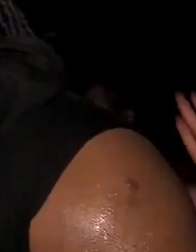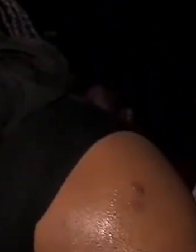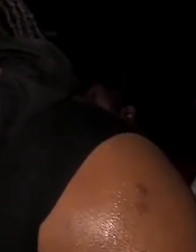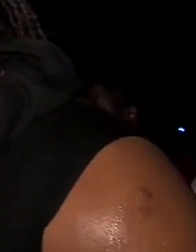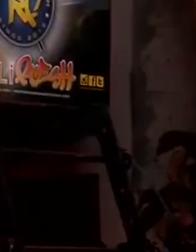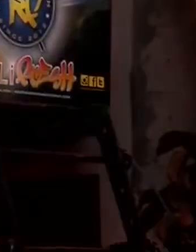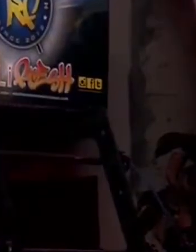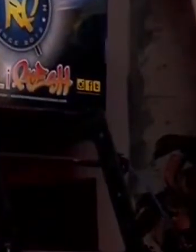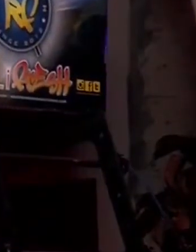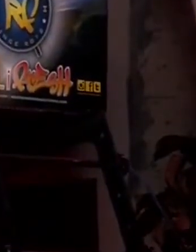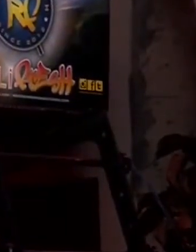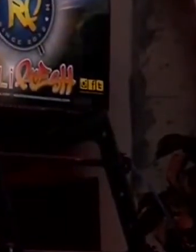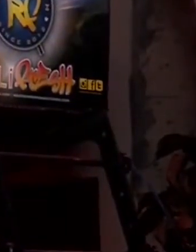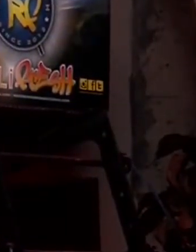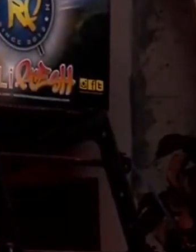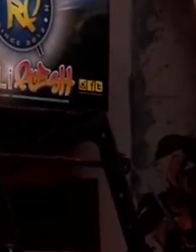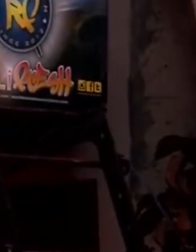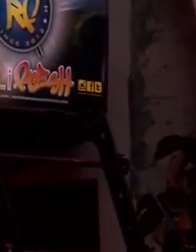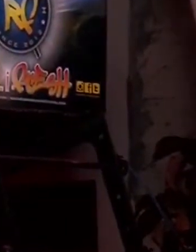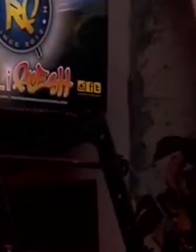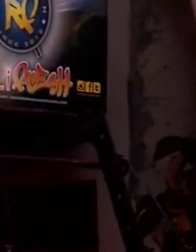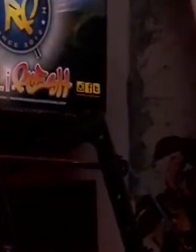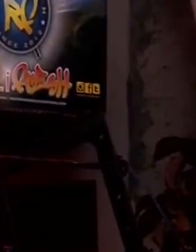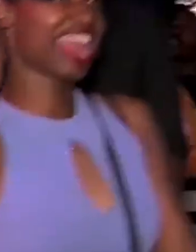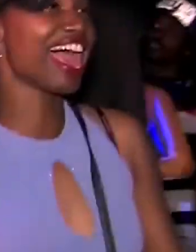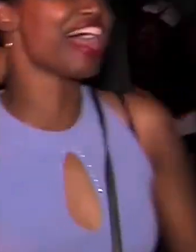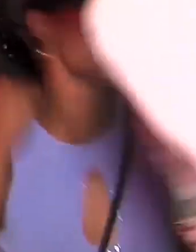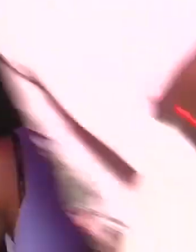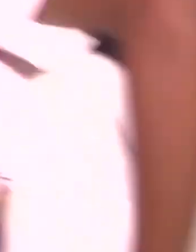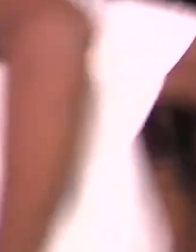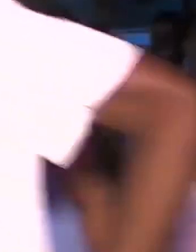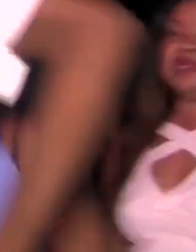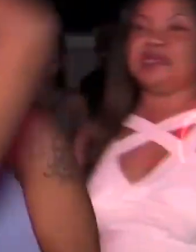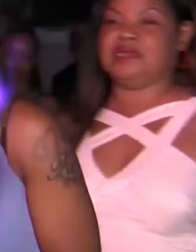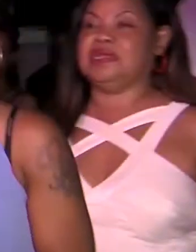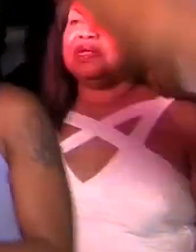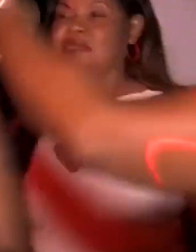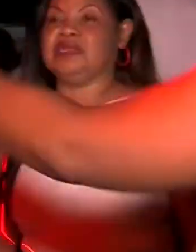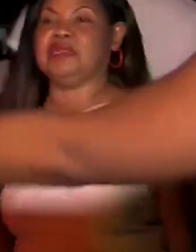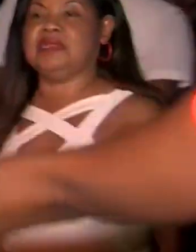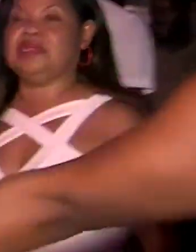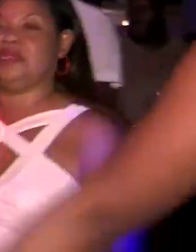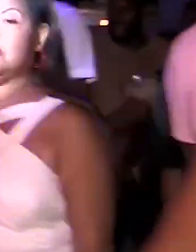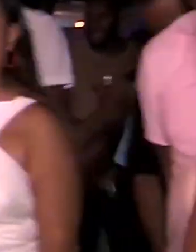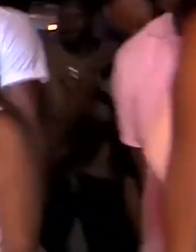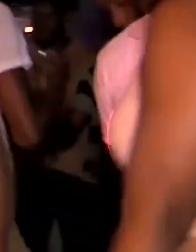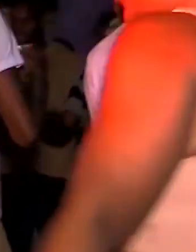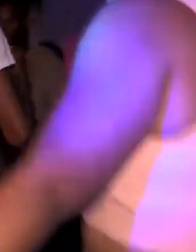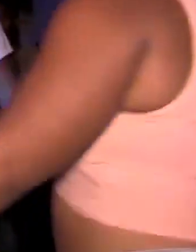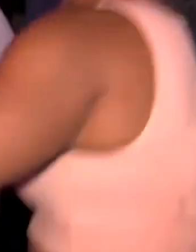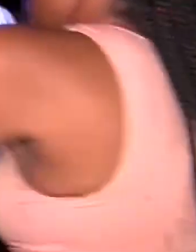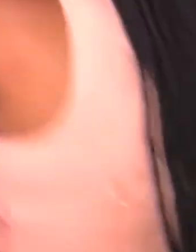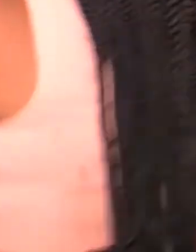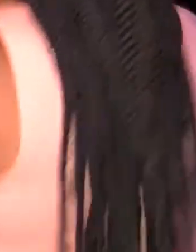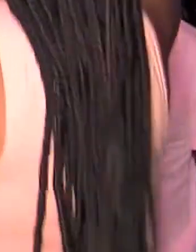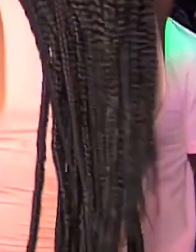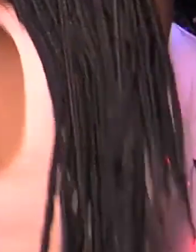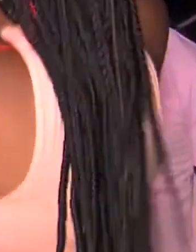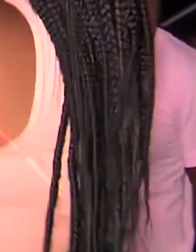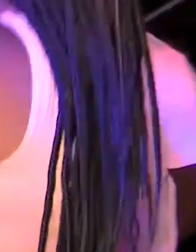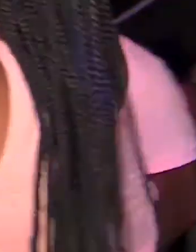I do it without shame. Do we need competition though for this wave that you're pushing? I honestly think it should go back to 2.